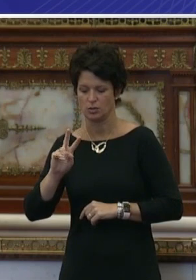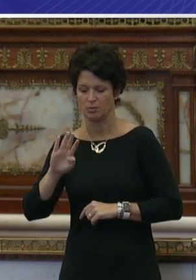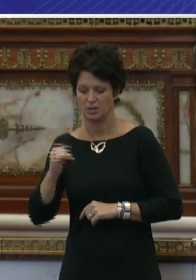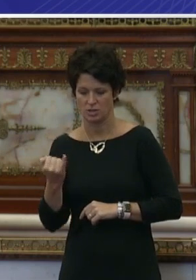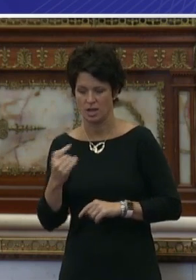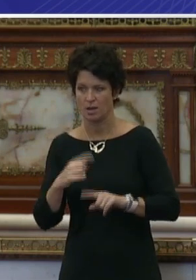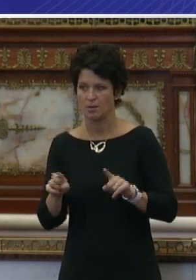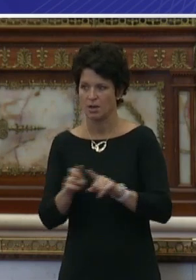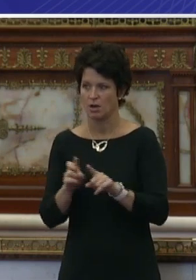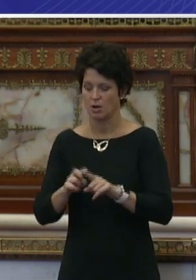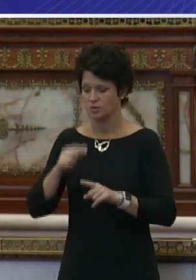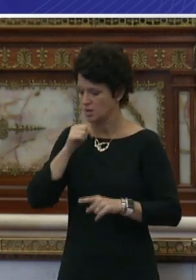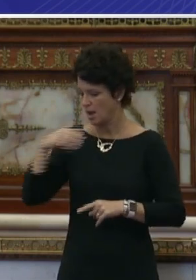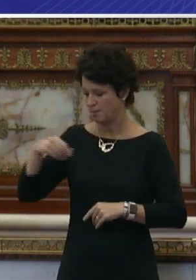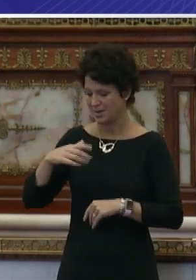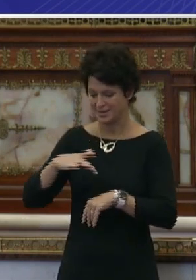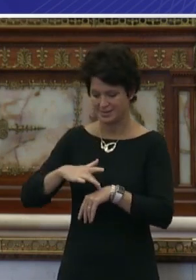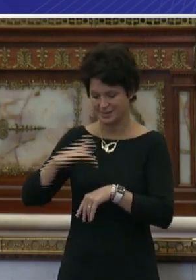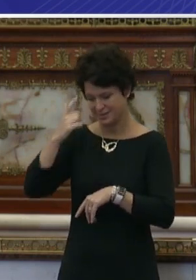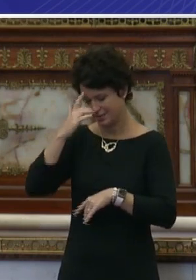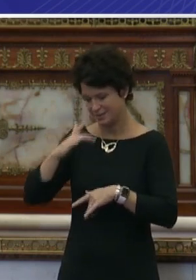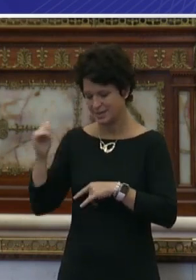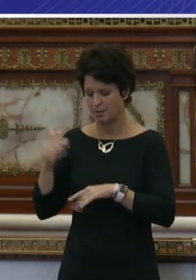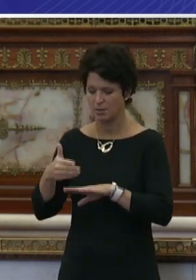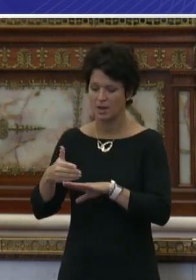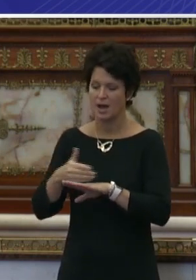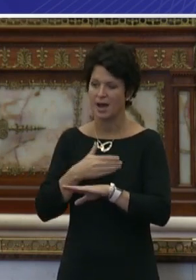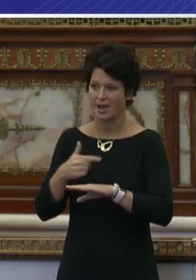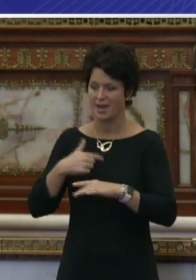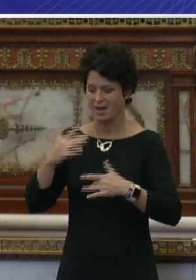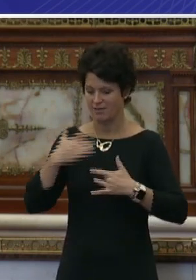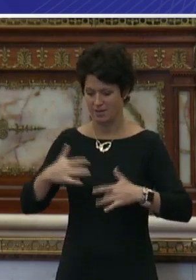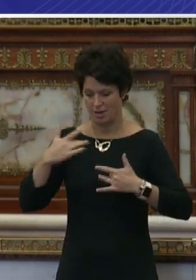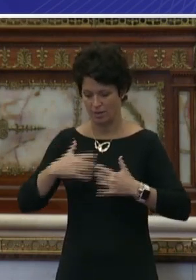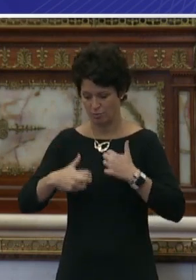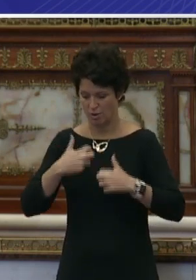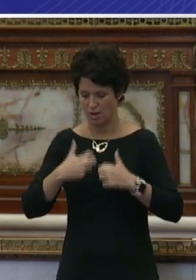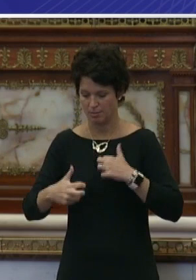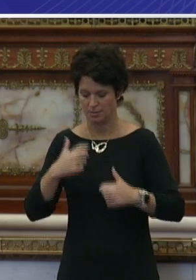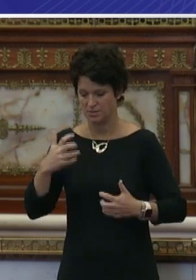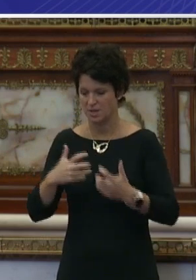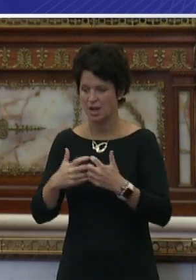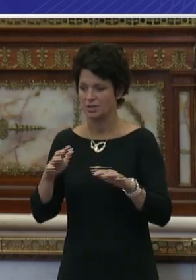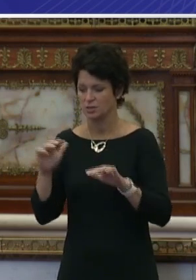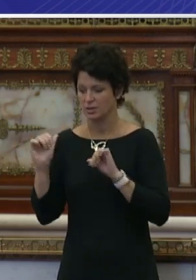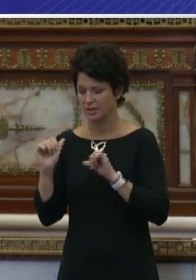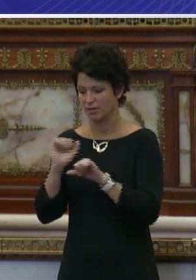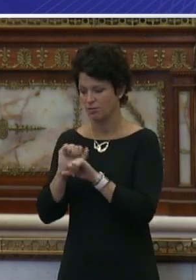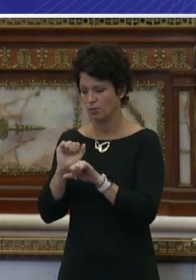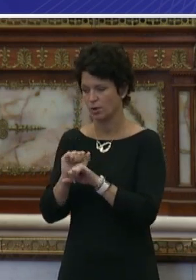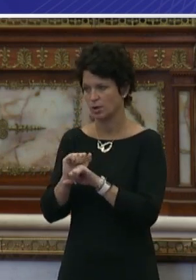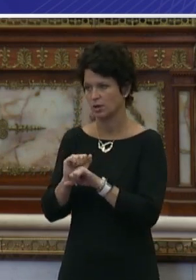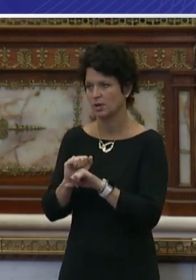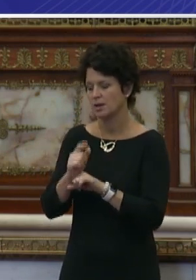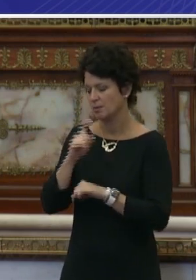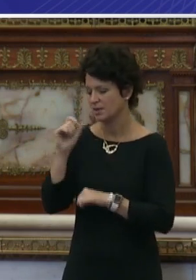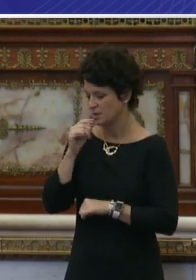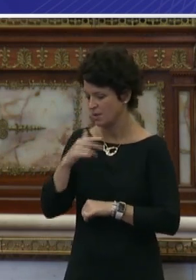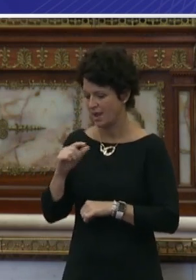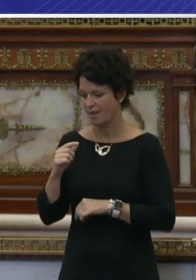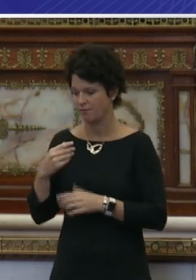what it's like to not have paid sick days. I have pre-existing health conditions, so I had to come out of work. I had to take a leave of absence because I do not have